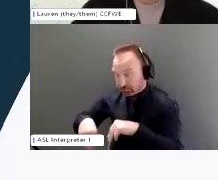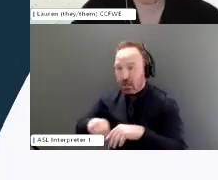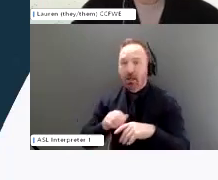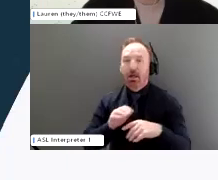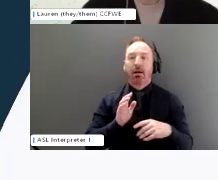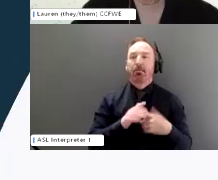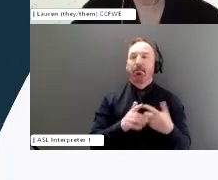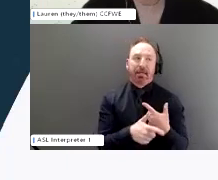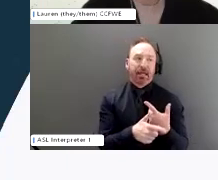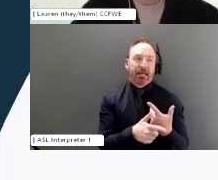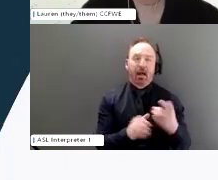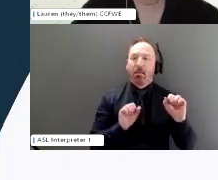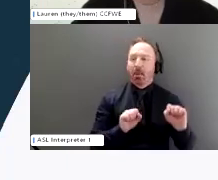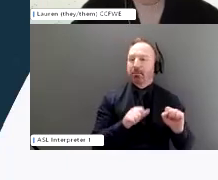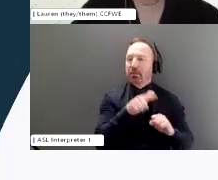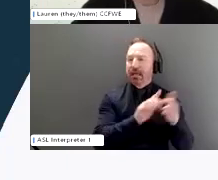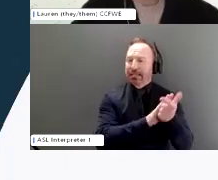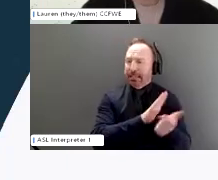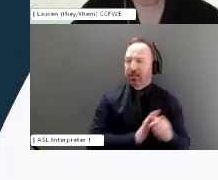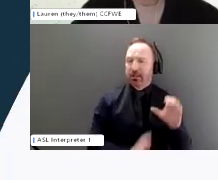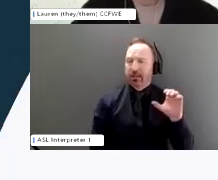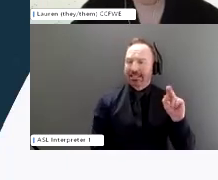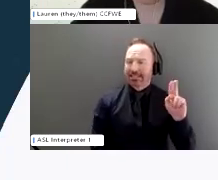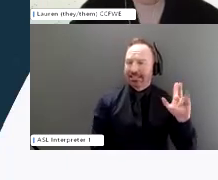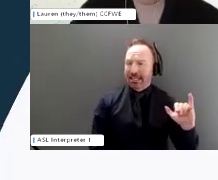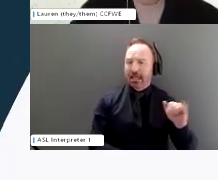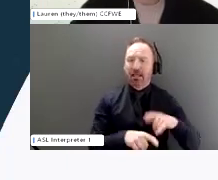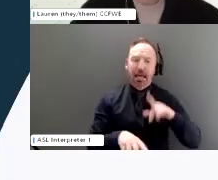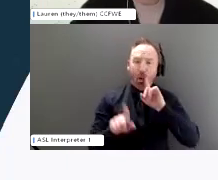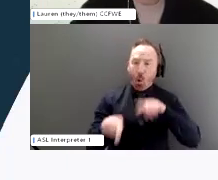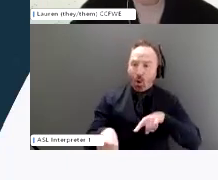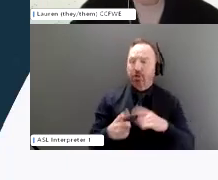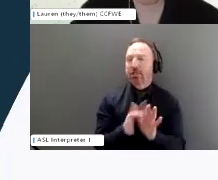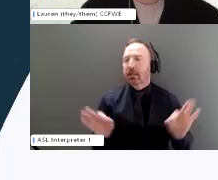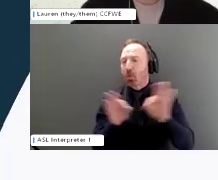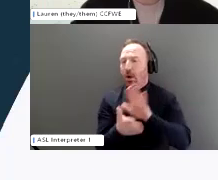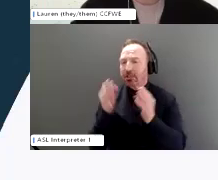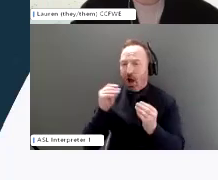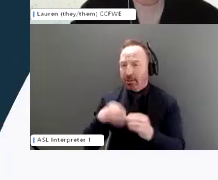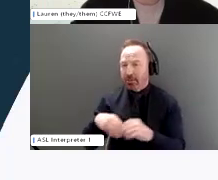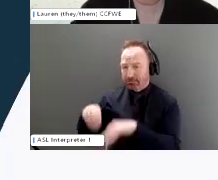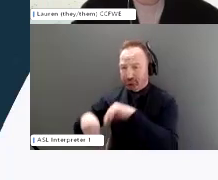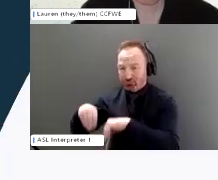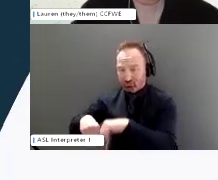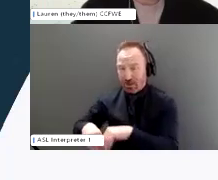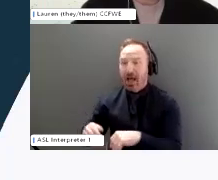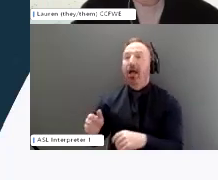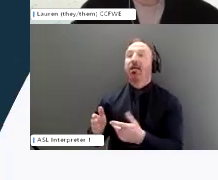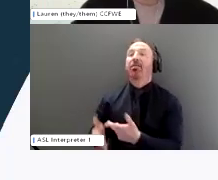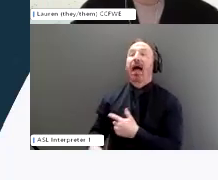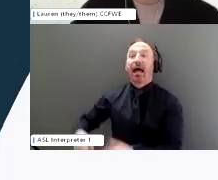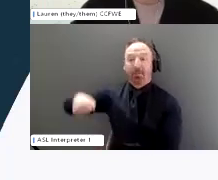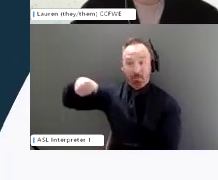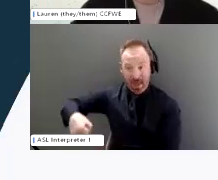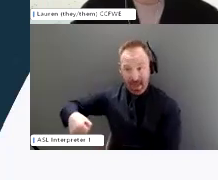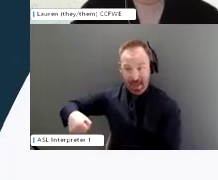of any custody orders or important documents. And we suggest that the survivor keeps that in a safe location, so